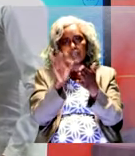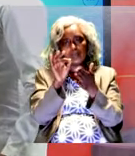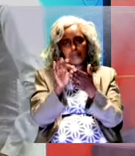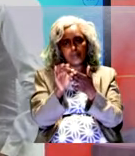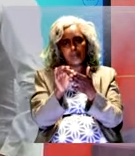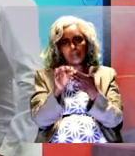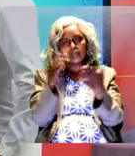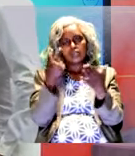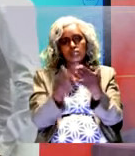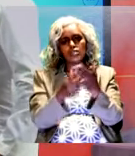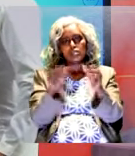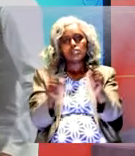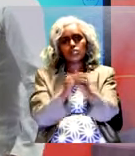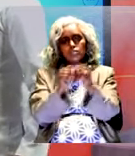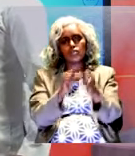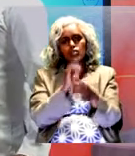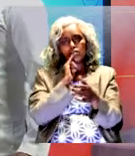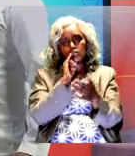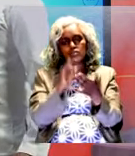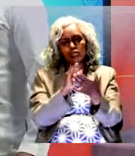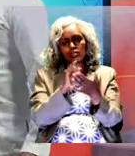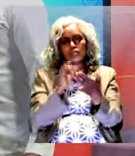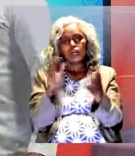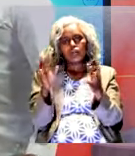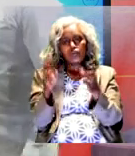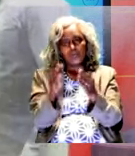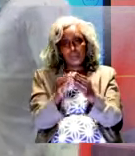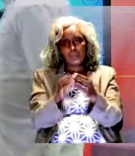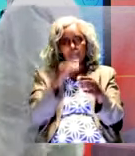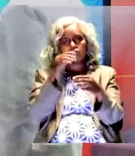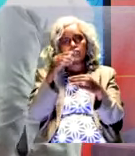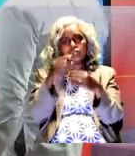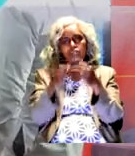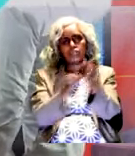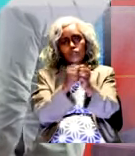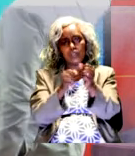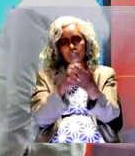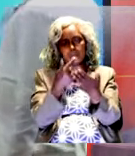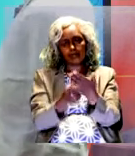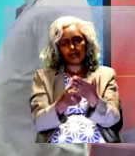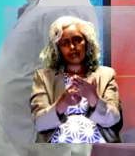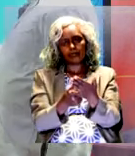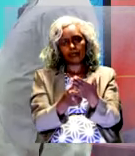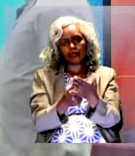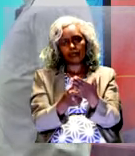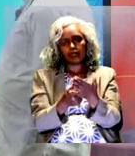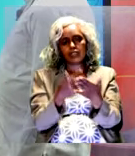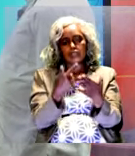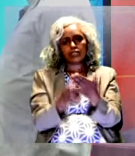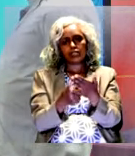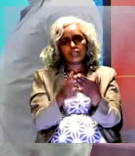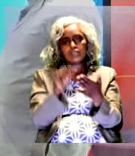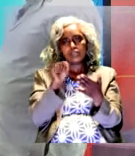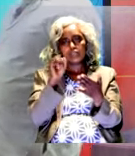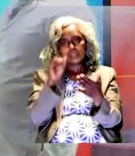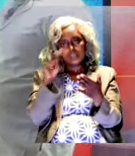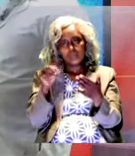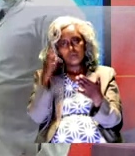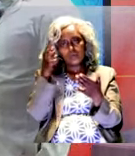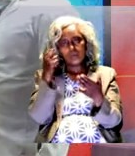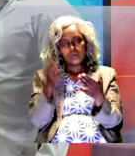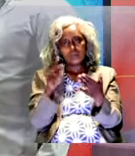this sequence is a convergent sequence. So this sine 1 over